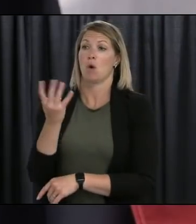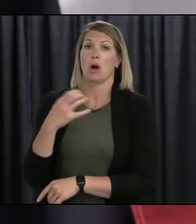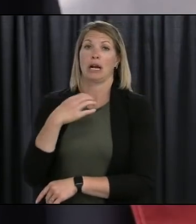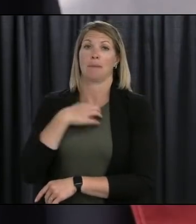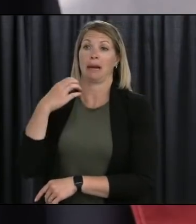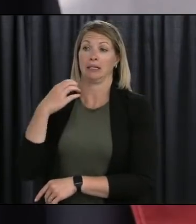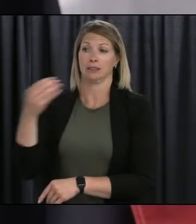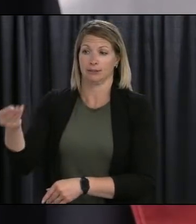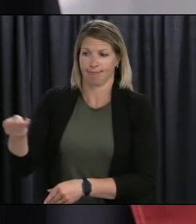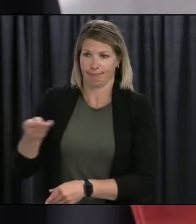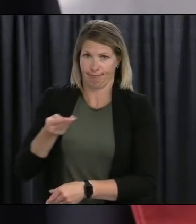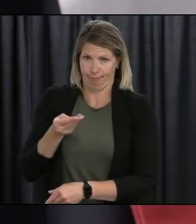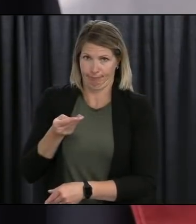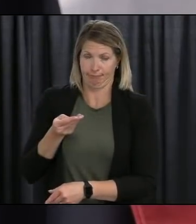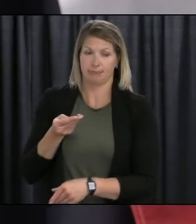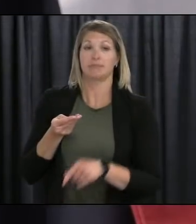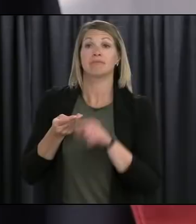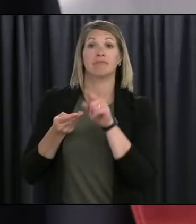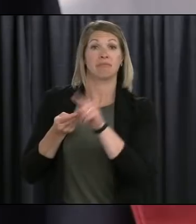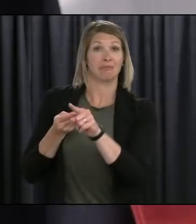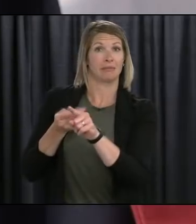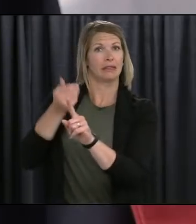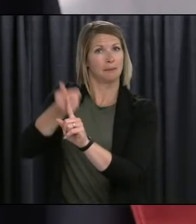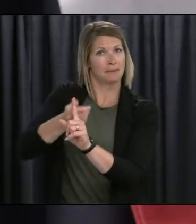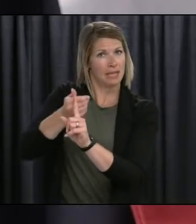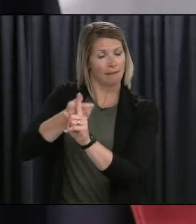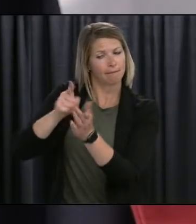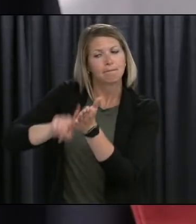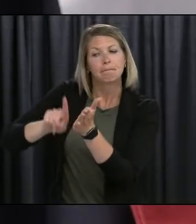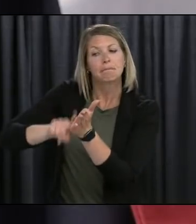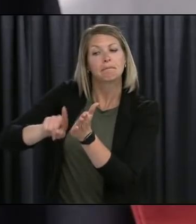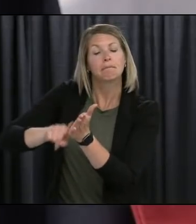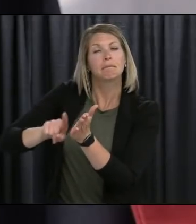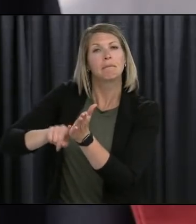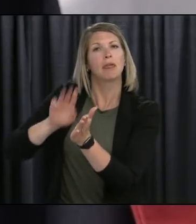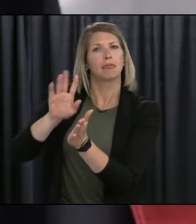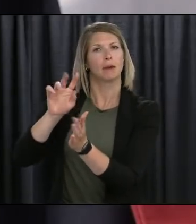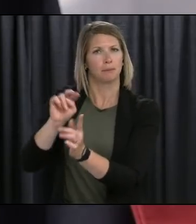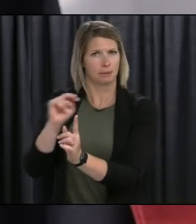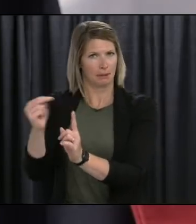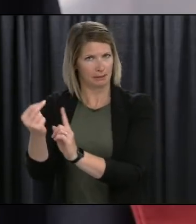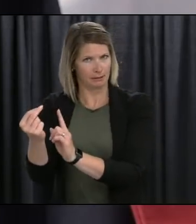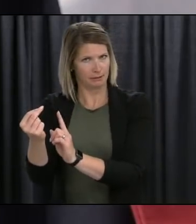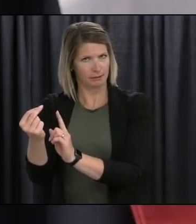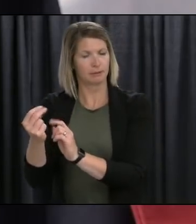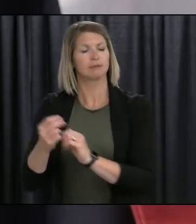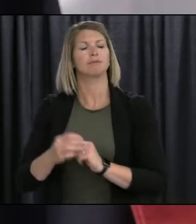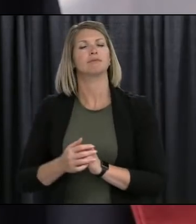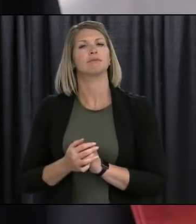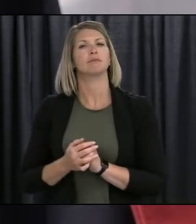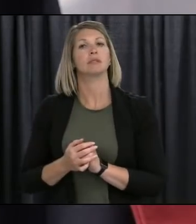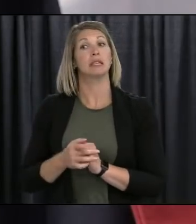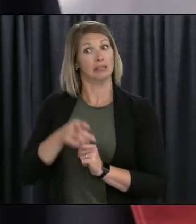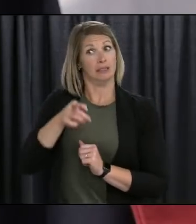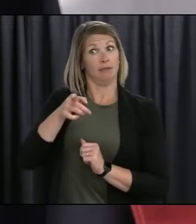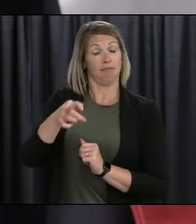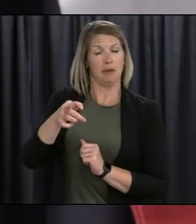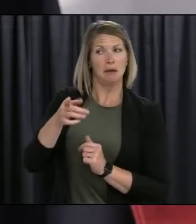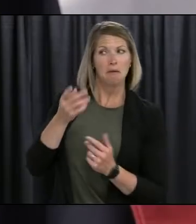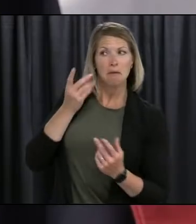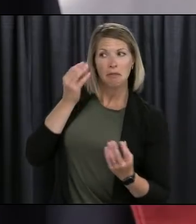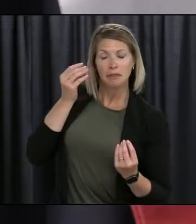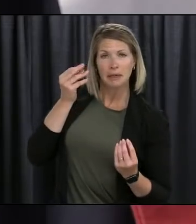the NLC is currently investigating from their point of view. And in actual fact, they seem keen on taking